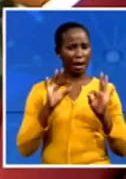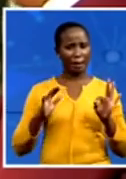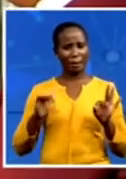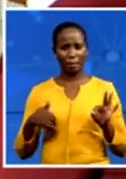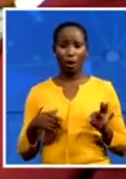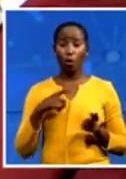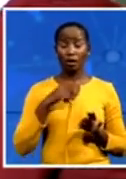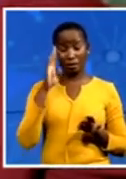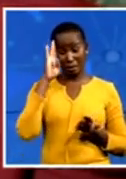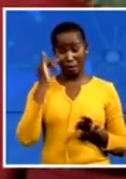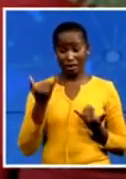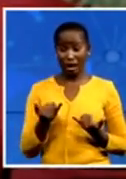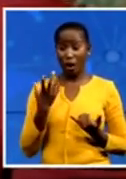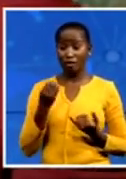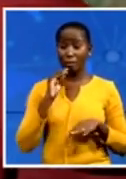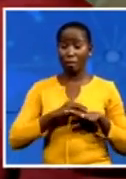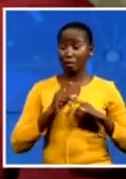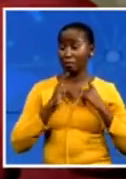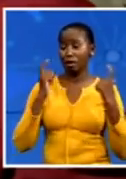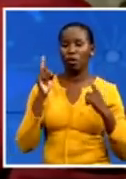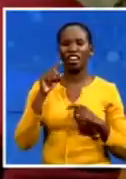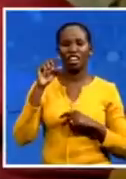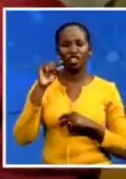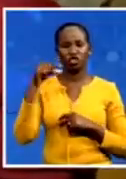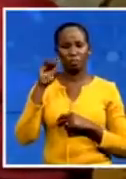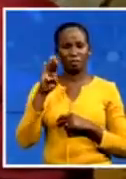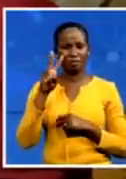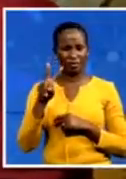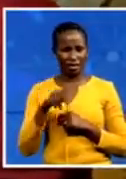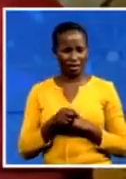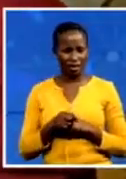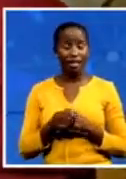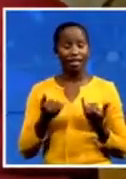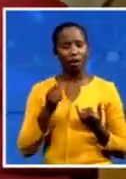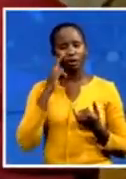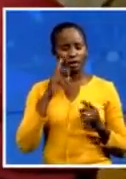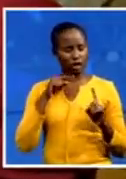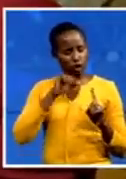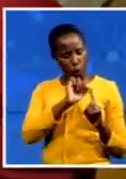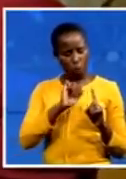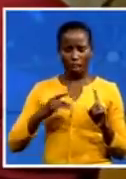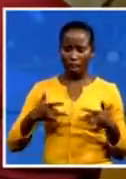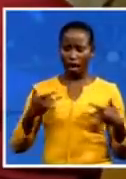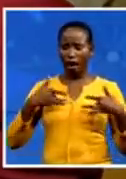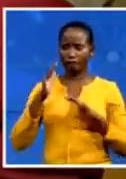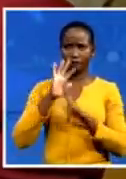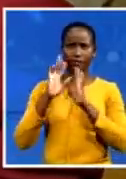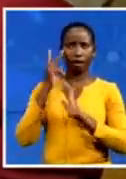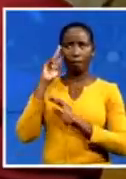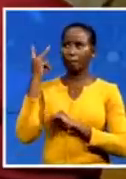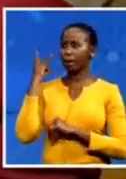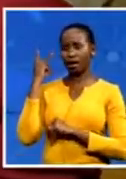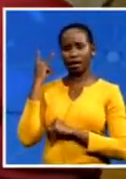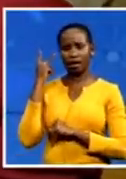pandemic, but I mean, just looking back at the legacy of Mbali Ntuli, especially when it comes to helping young women. I mean,